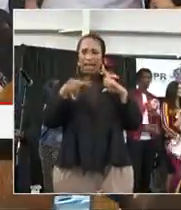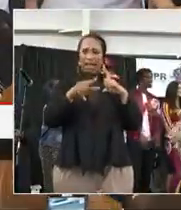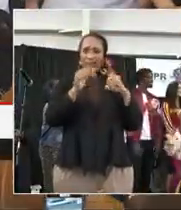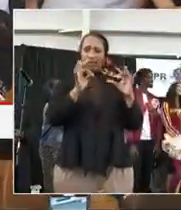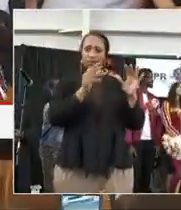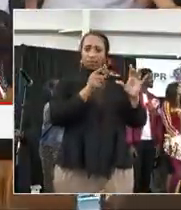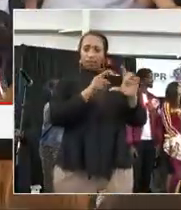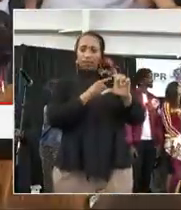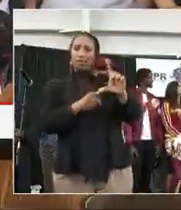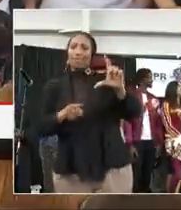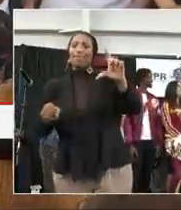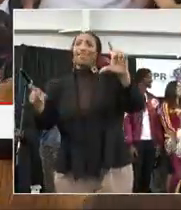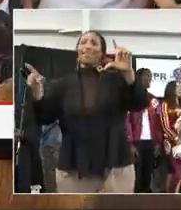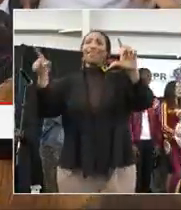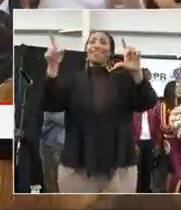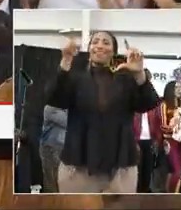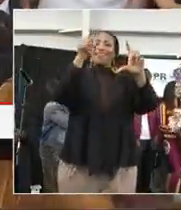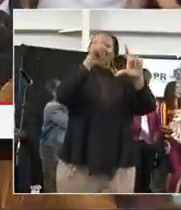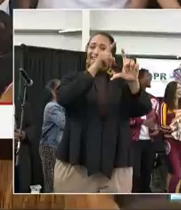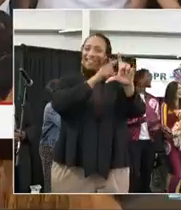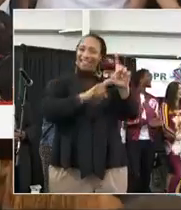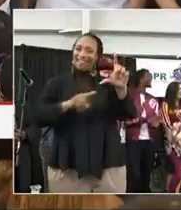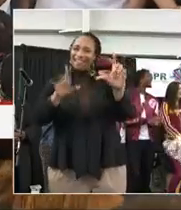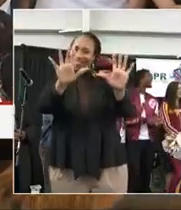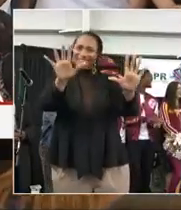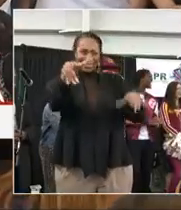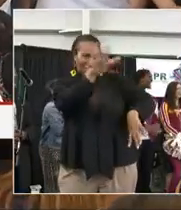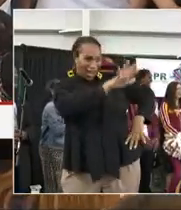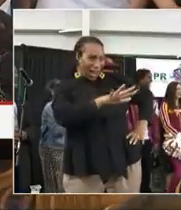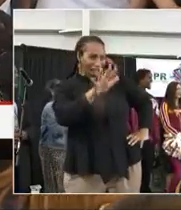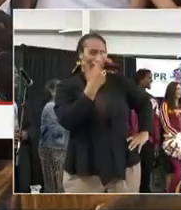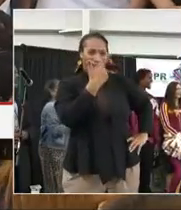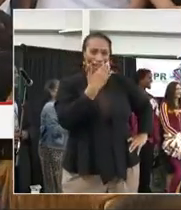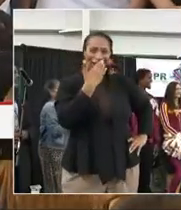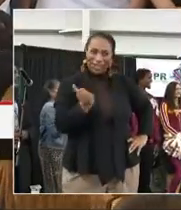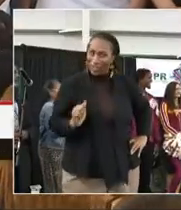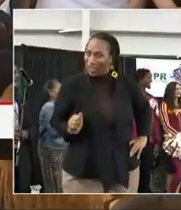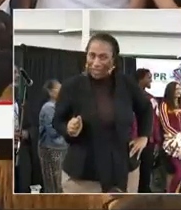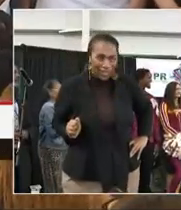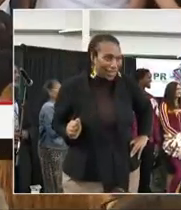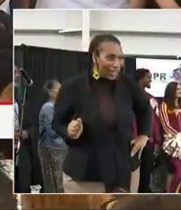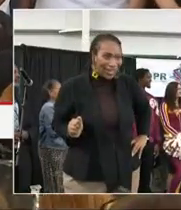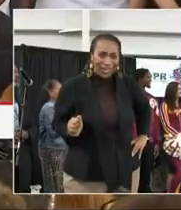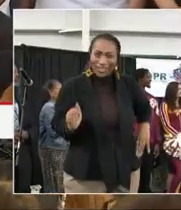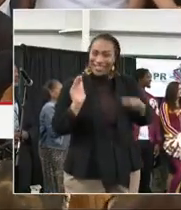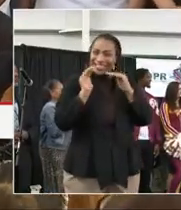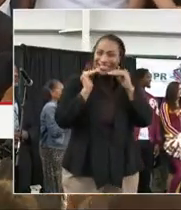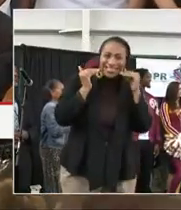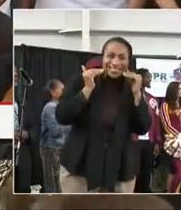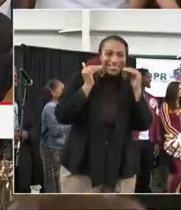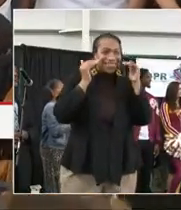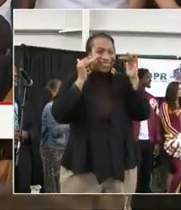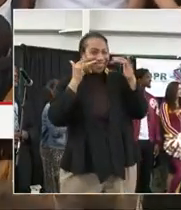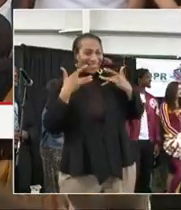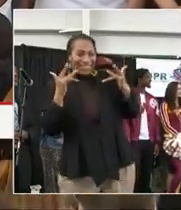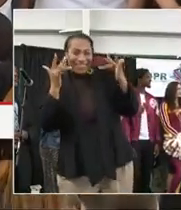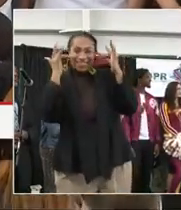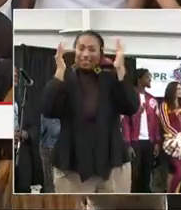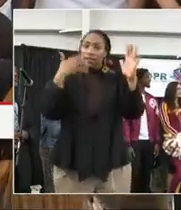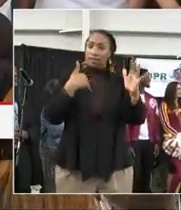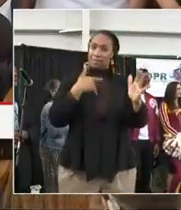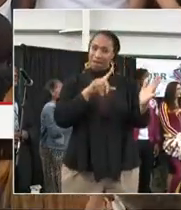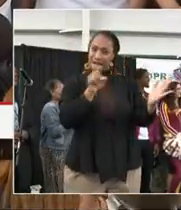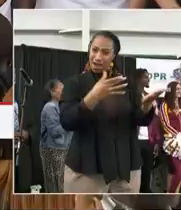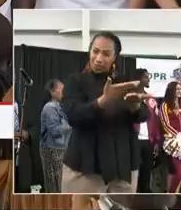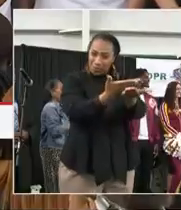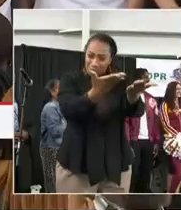And you look good. You look good. So I'm asking you on behalf of all of us,